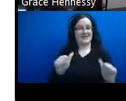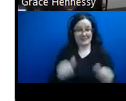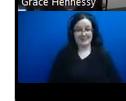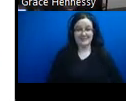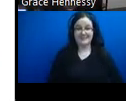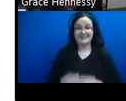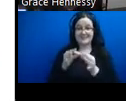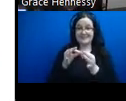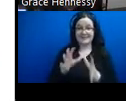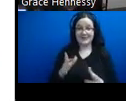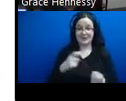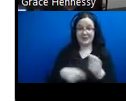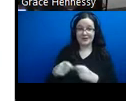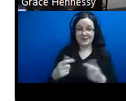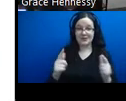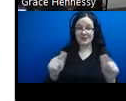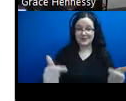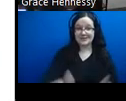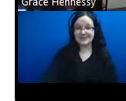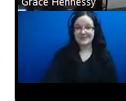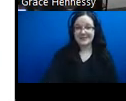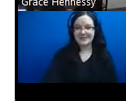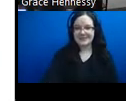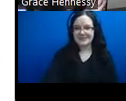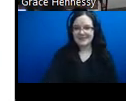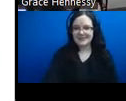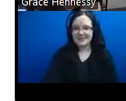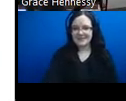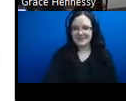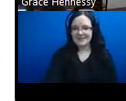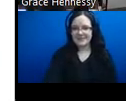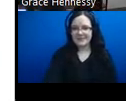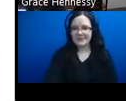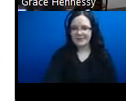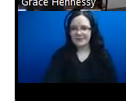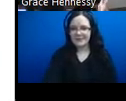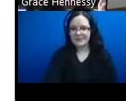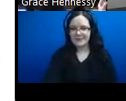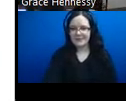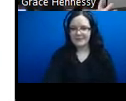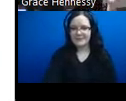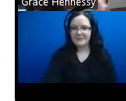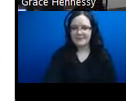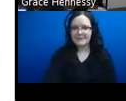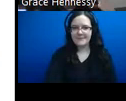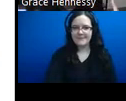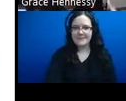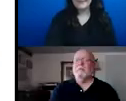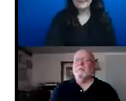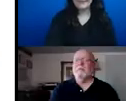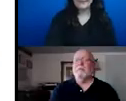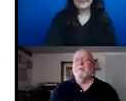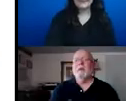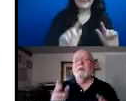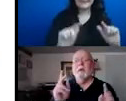gambling activity, what they did was they collapsed the strategic and the mixed group together. So those, again, who did strategic, but those who did